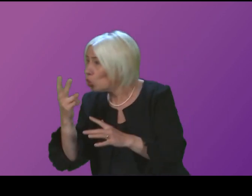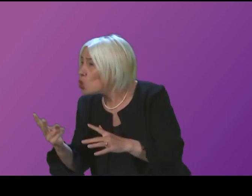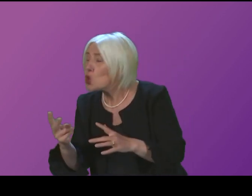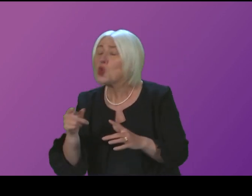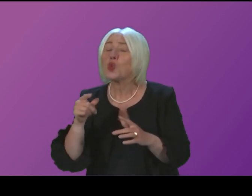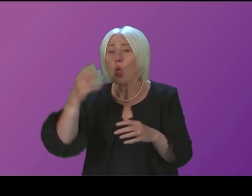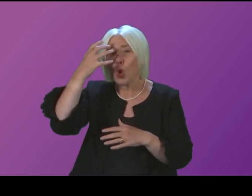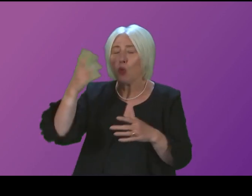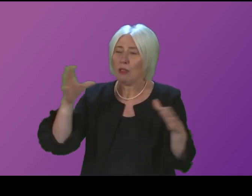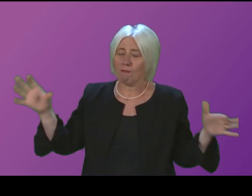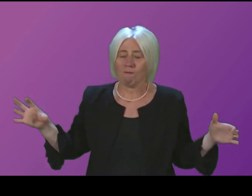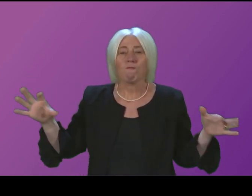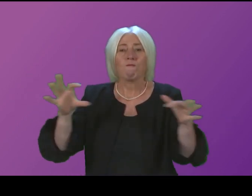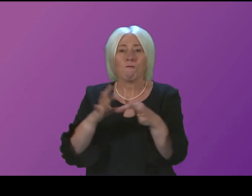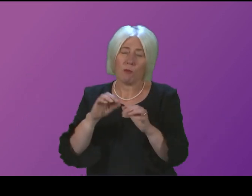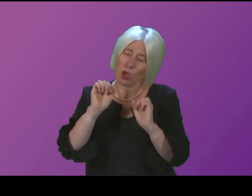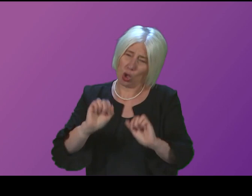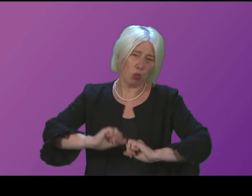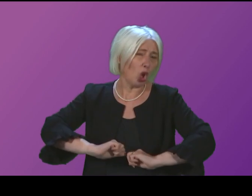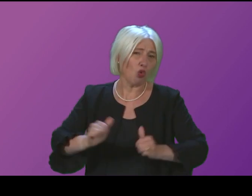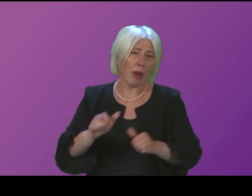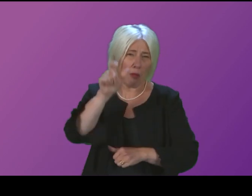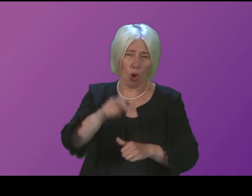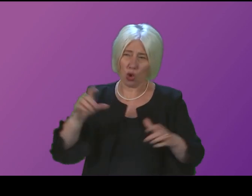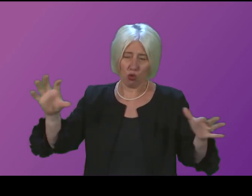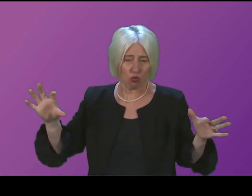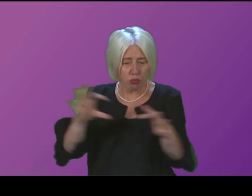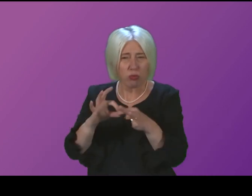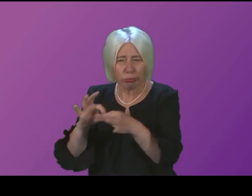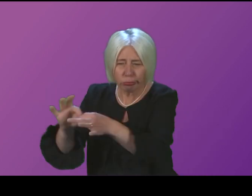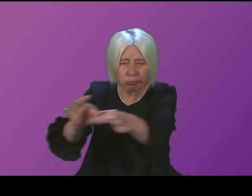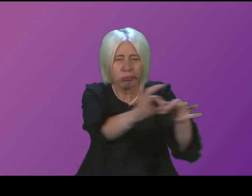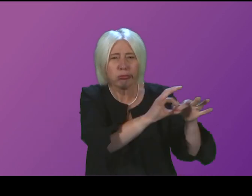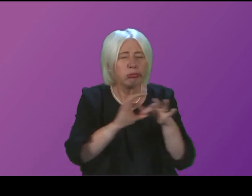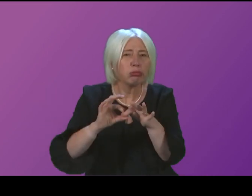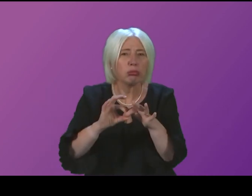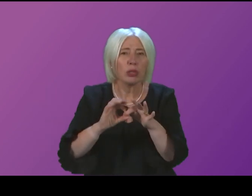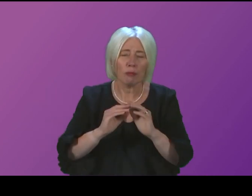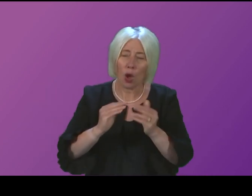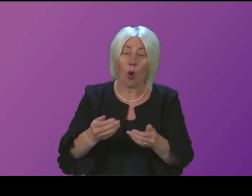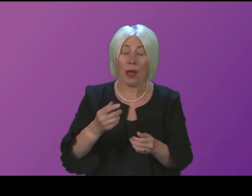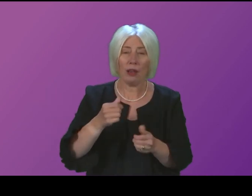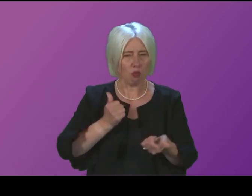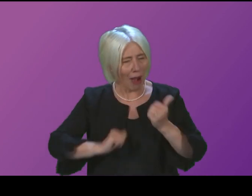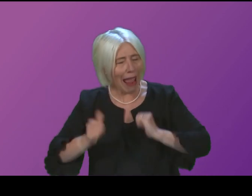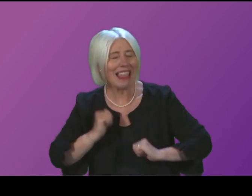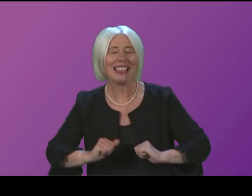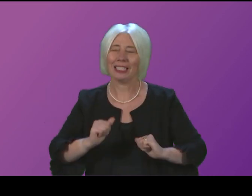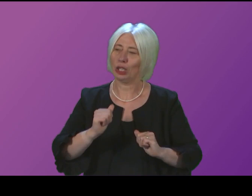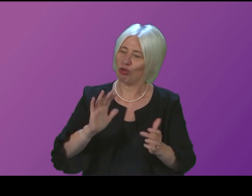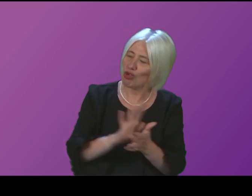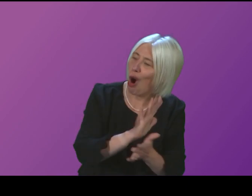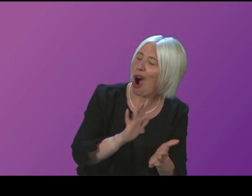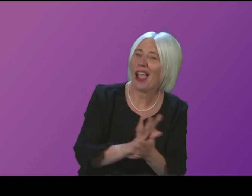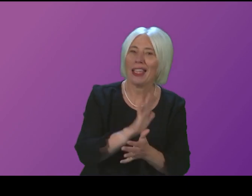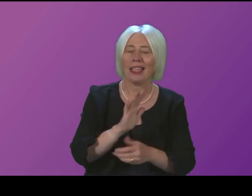together. She was the great unifier of our country. She brought joy at times of national pride. She brought